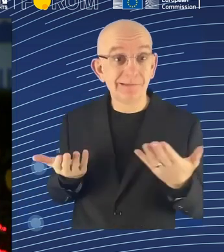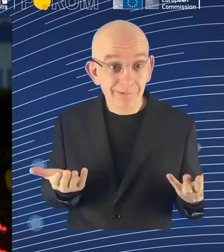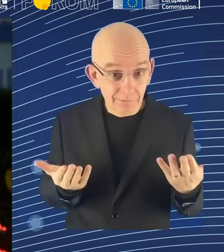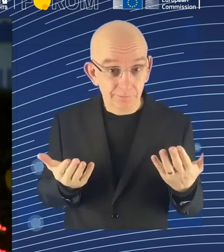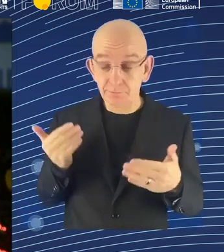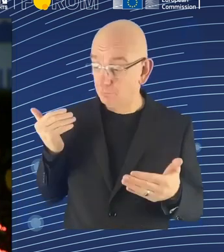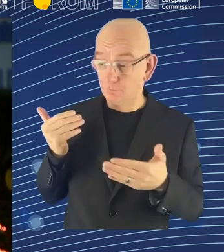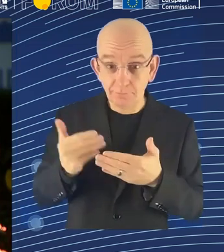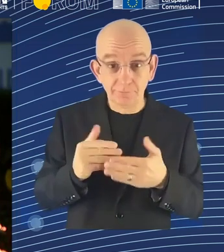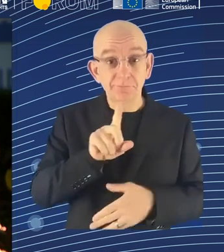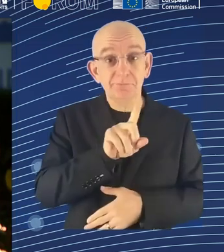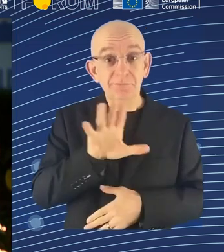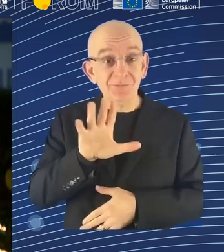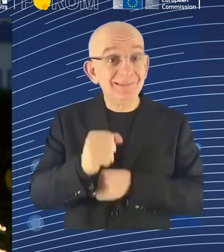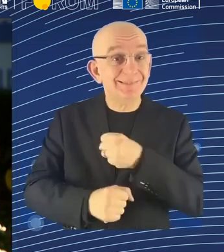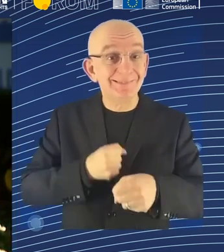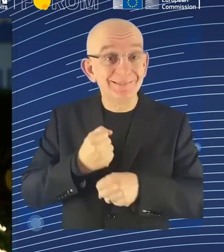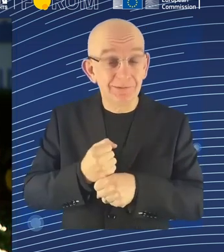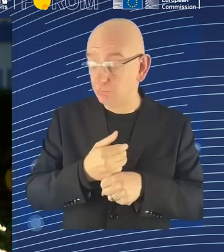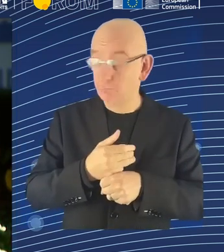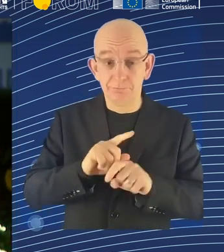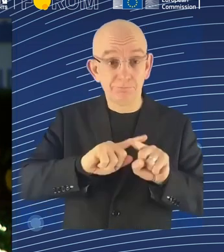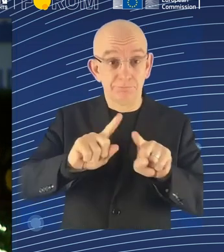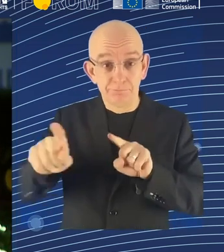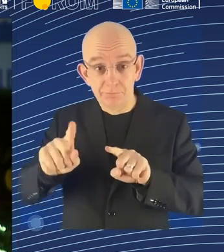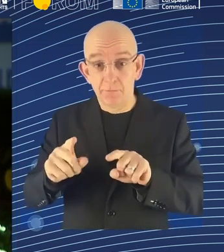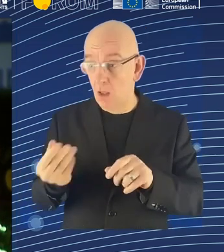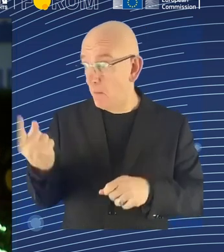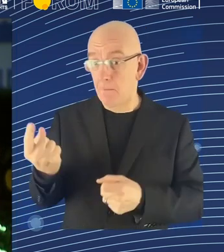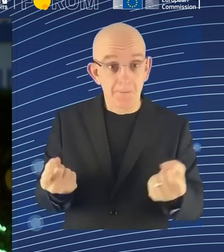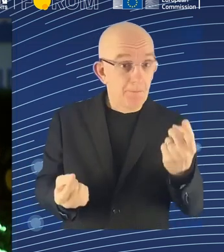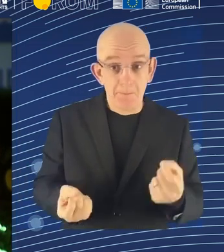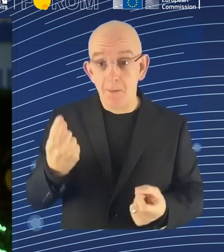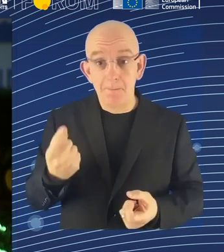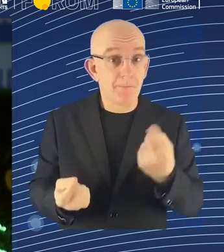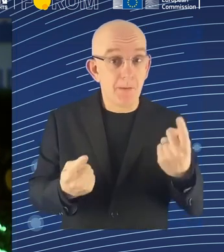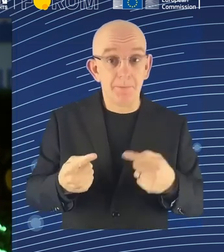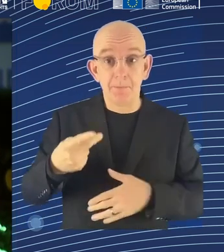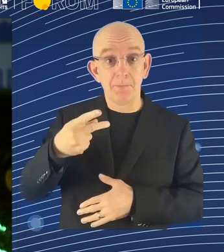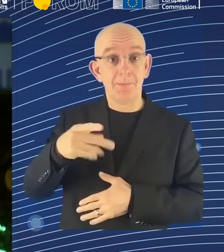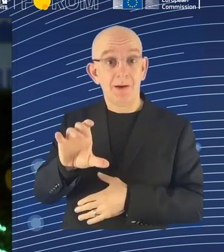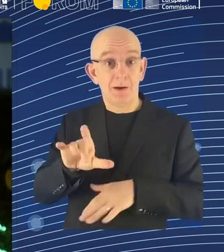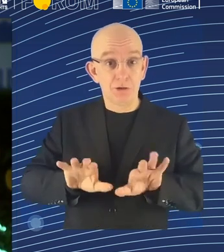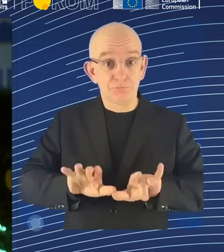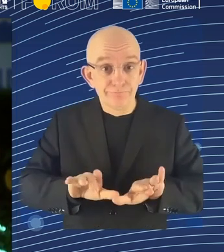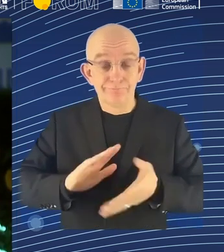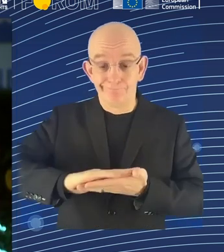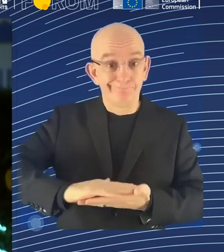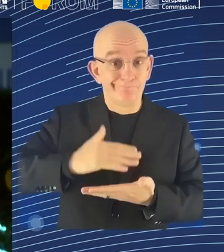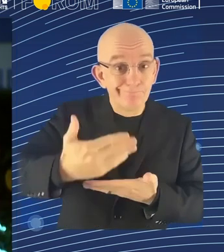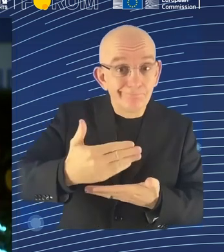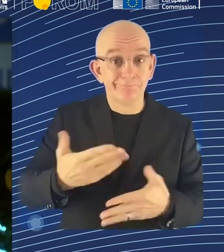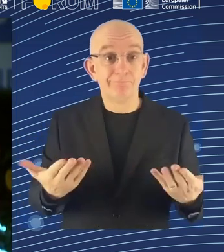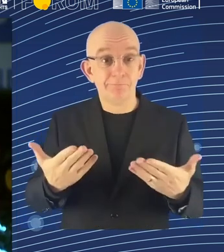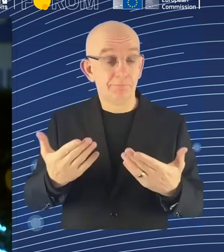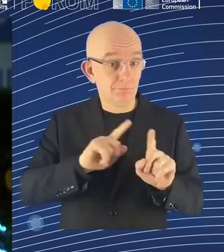these 25-year cycles are quite common in technological developments. And I've often wondered about this myself when I was at the head of